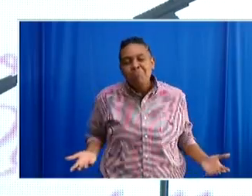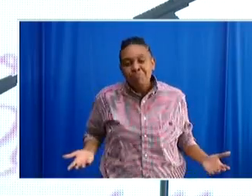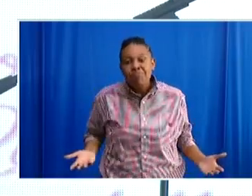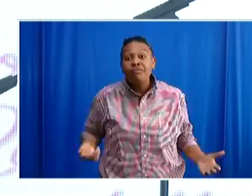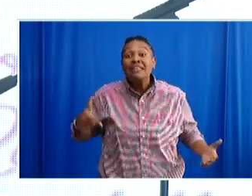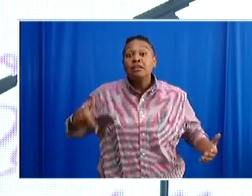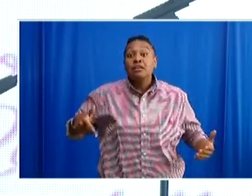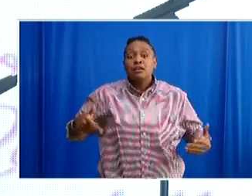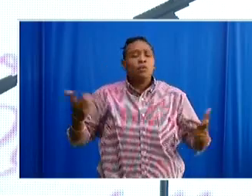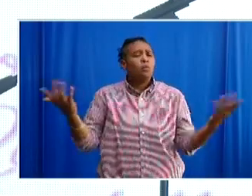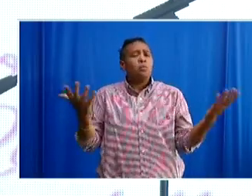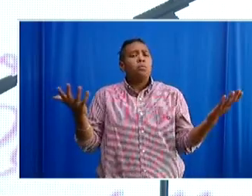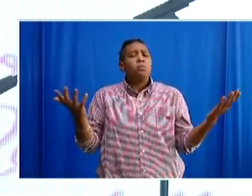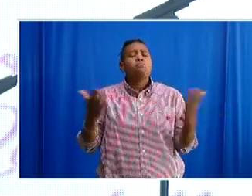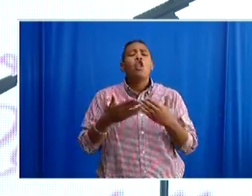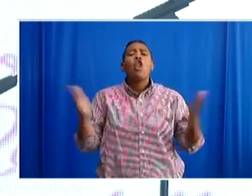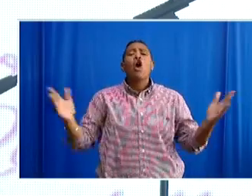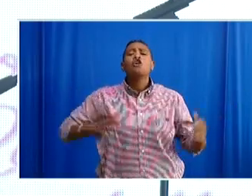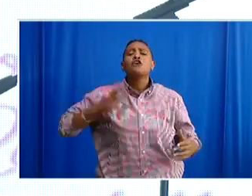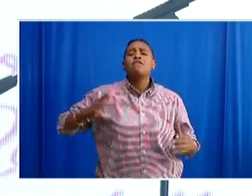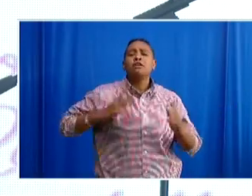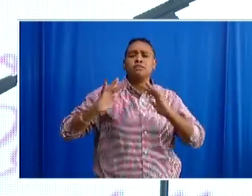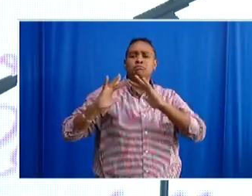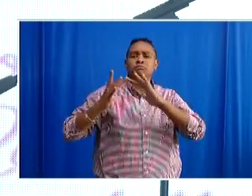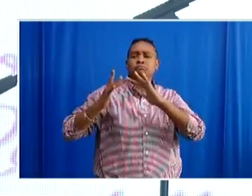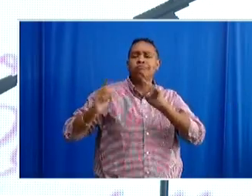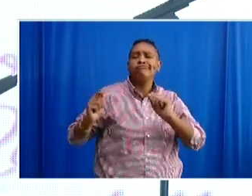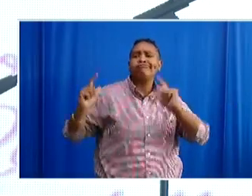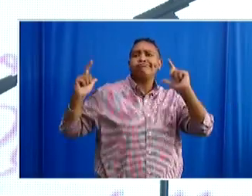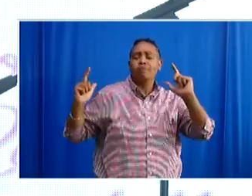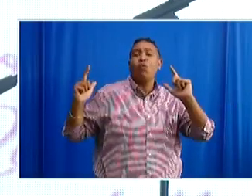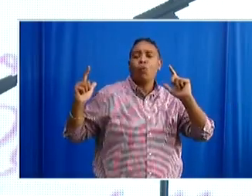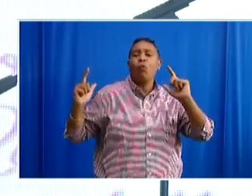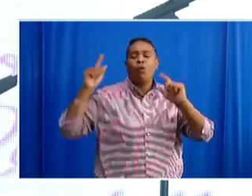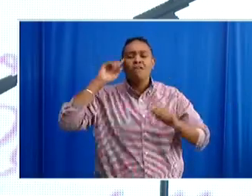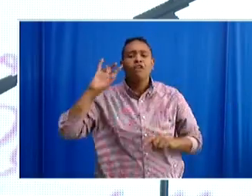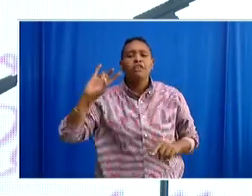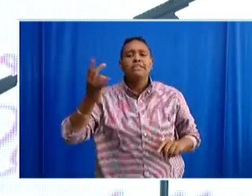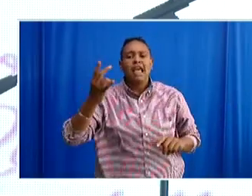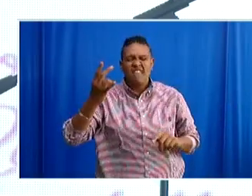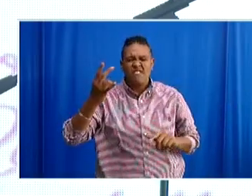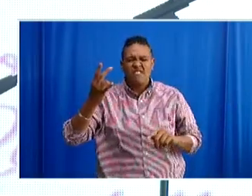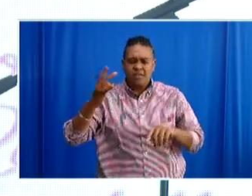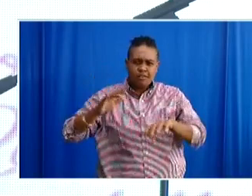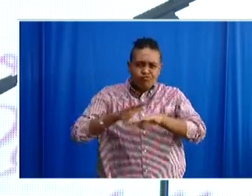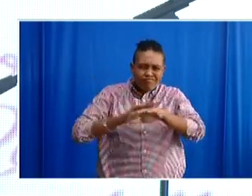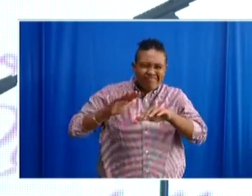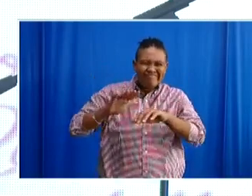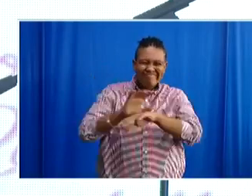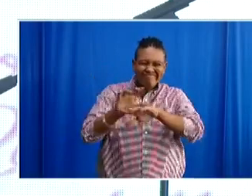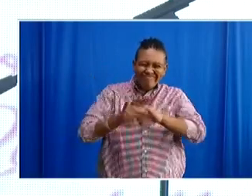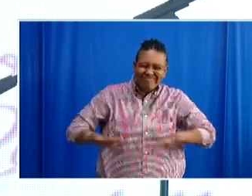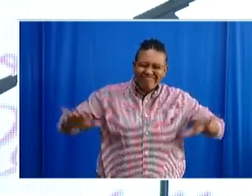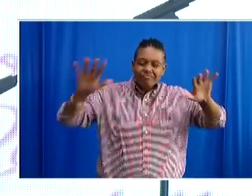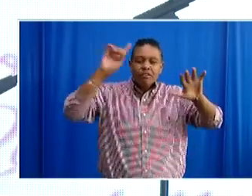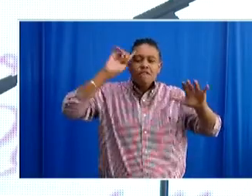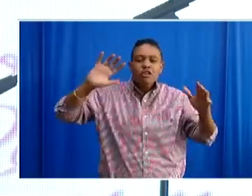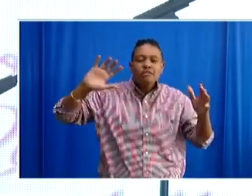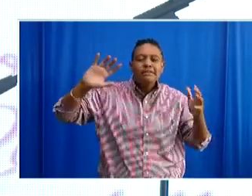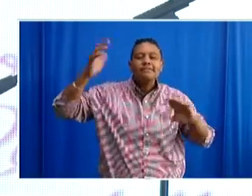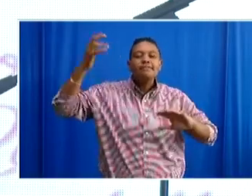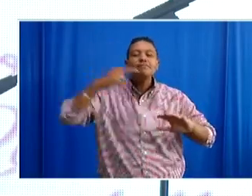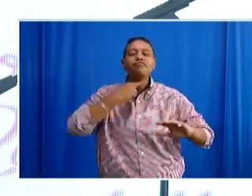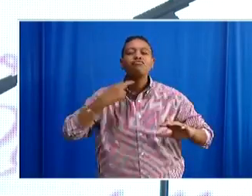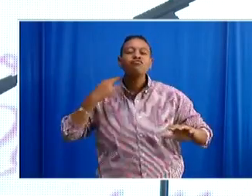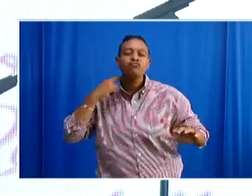to the launch of the official website for the 7th Regional Platform for Disaster Risk